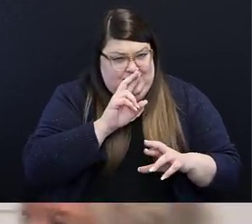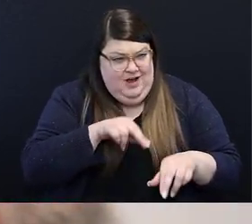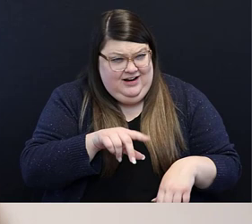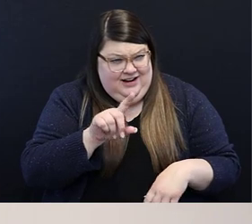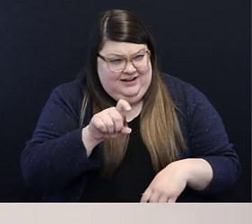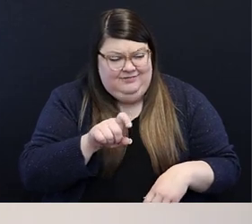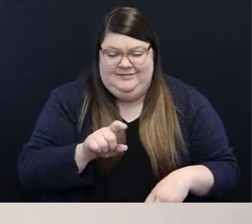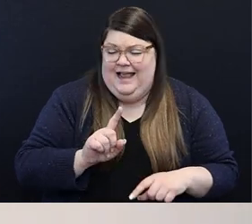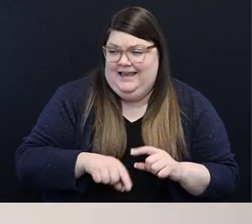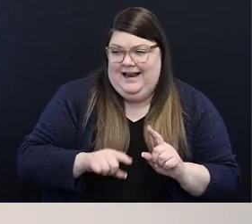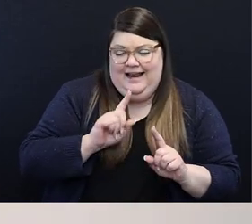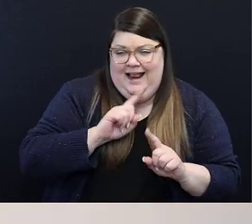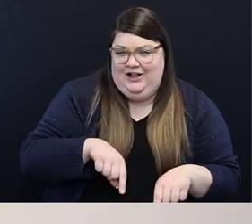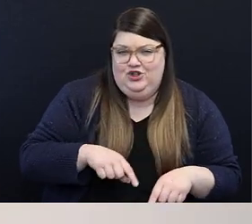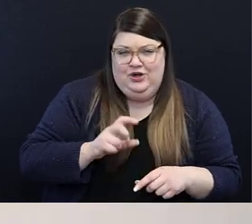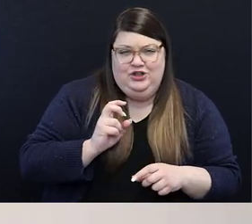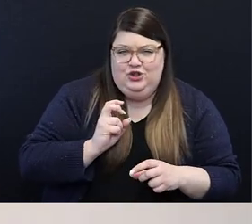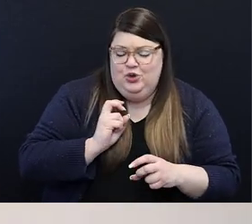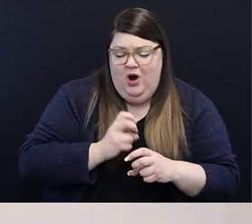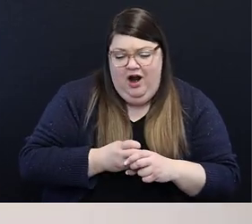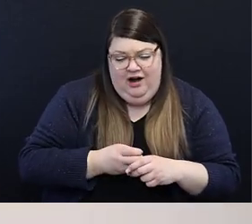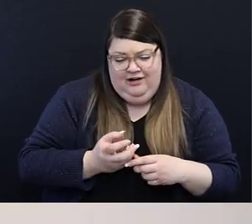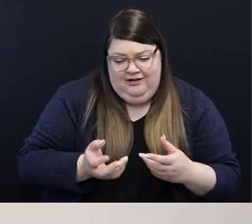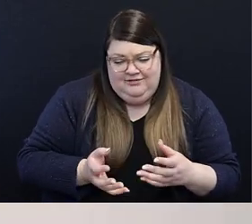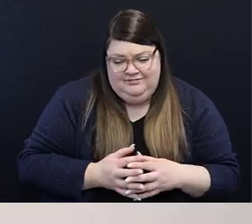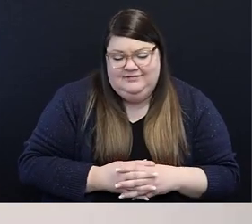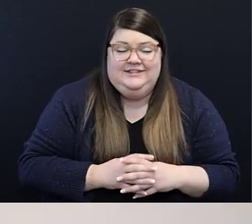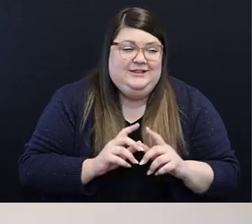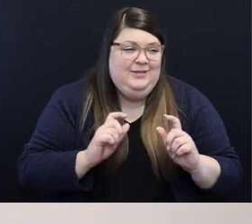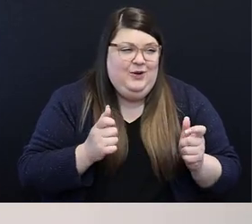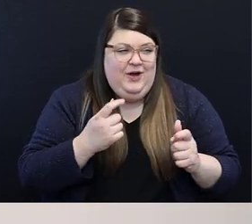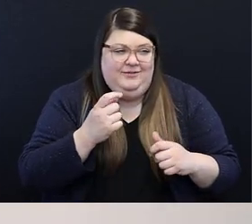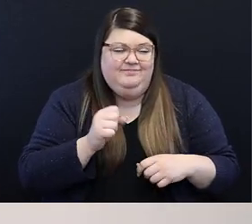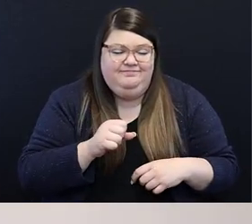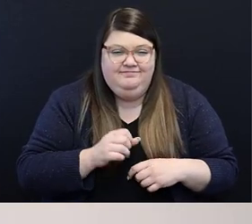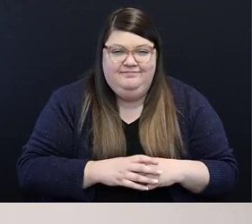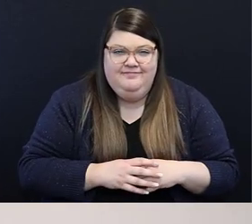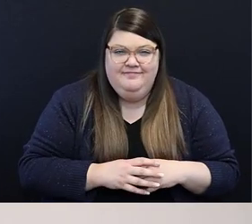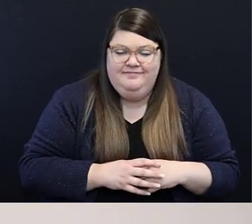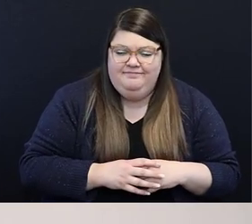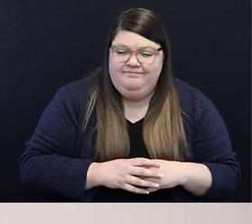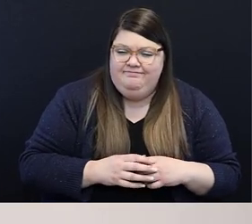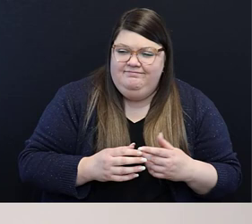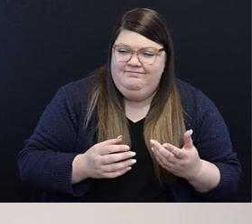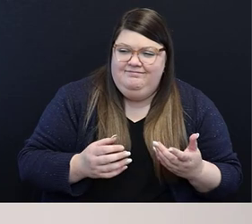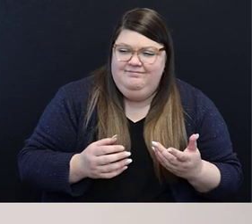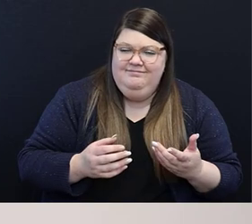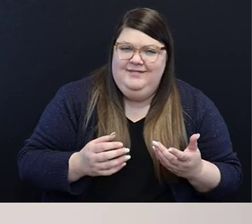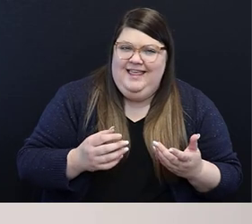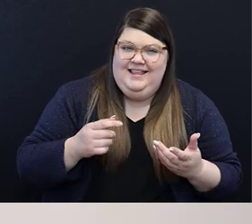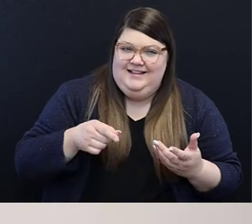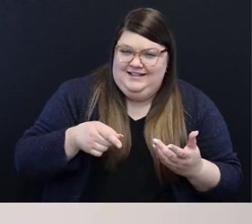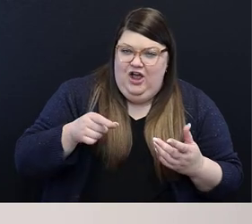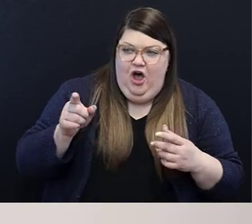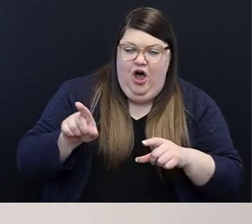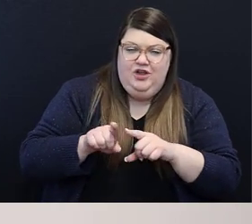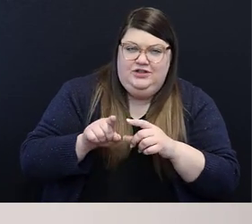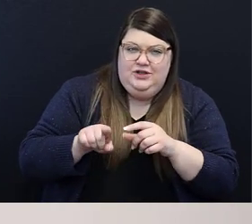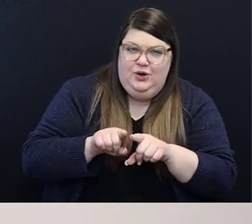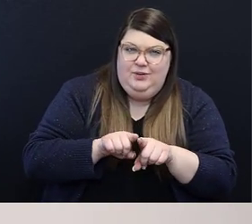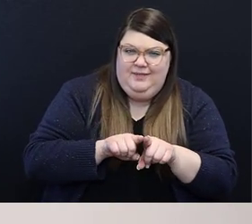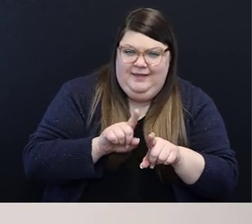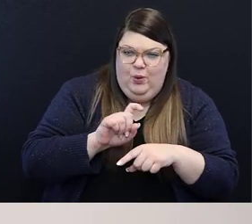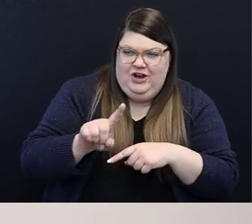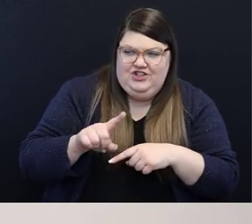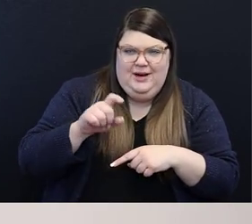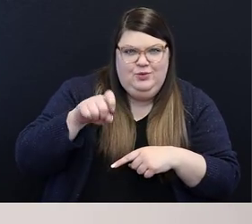I can't answer this question. It's too hard. It's a big one. I mean, what do you think about... This is also the question, like, I'm supposed to do at my